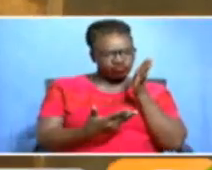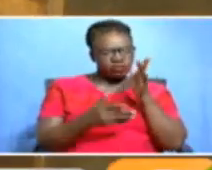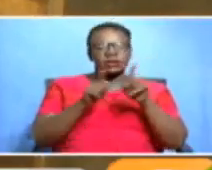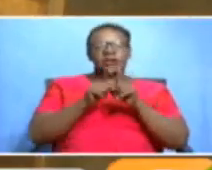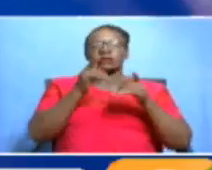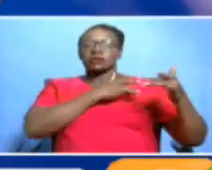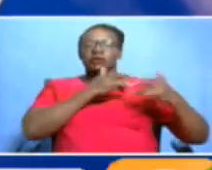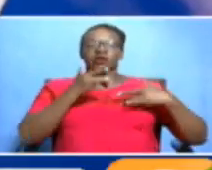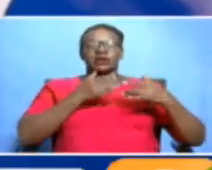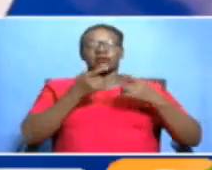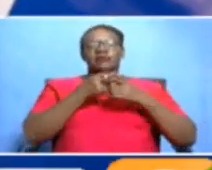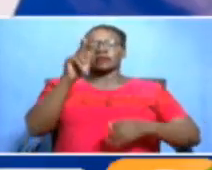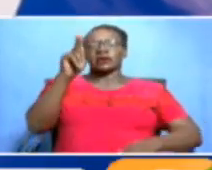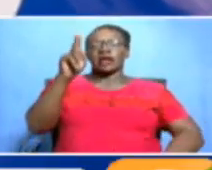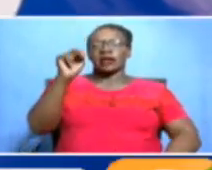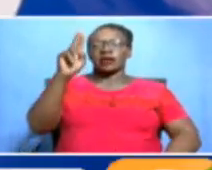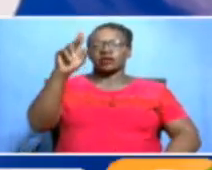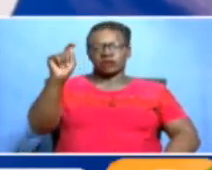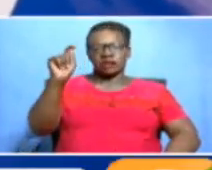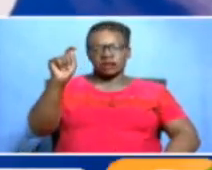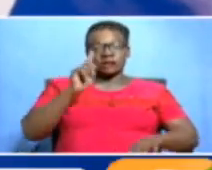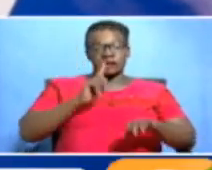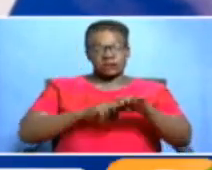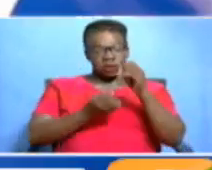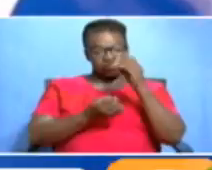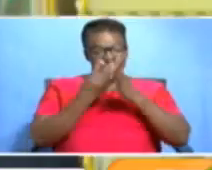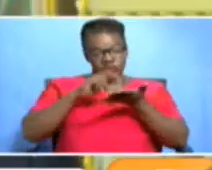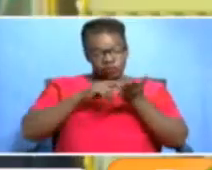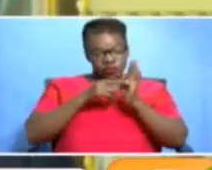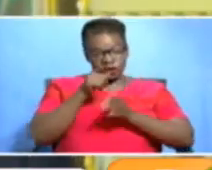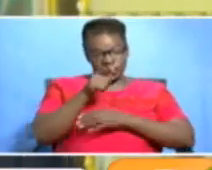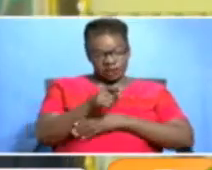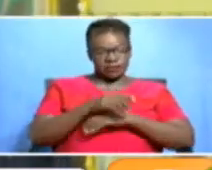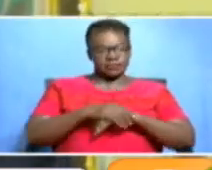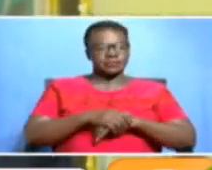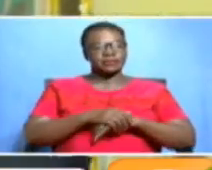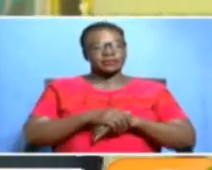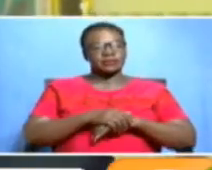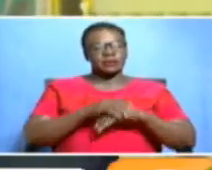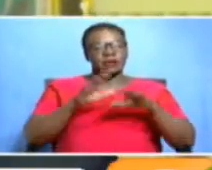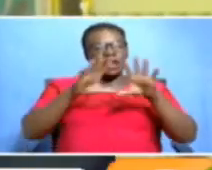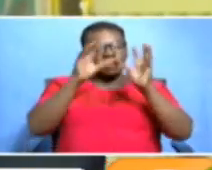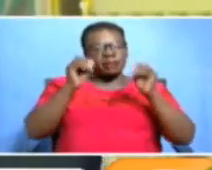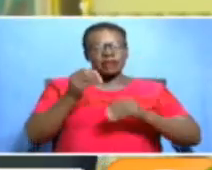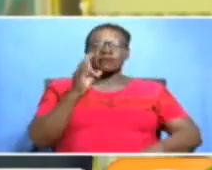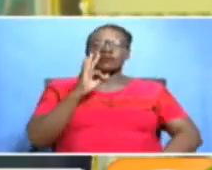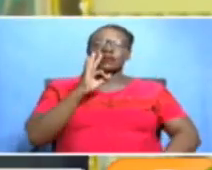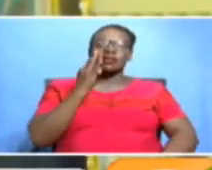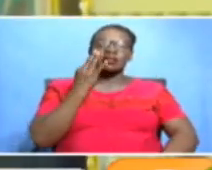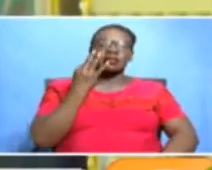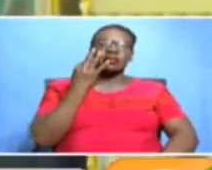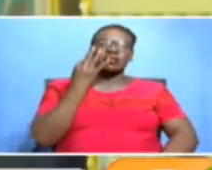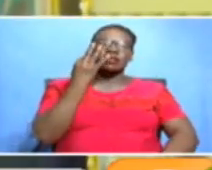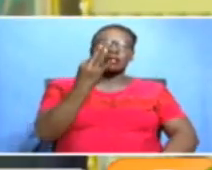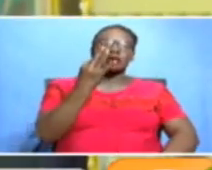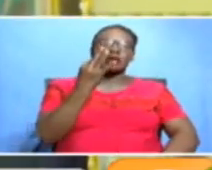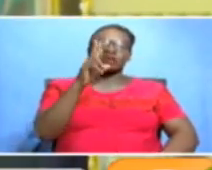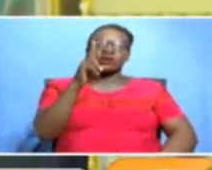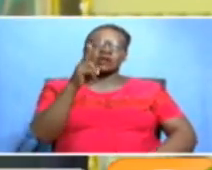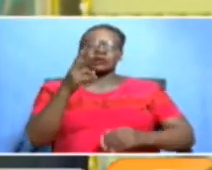the Kenya National Union of Teachers at the initiation stage of the project. A budget of 320 something billion